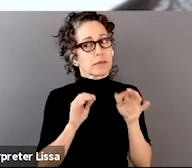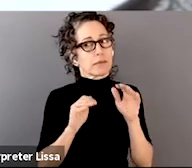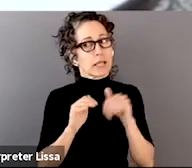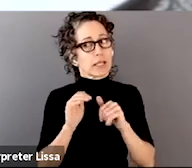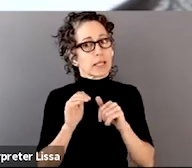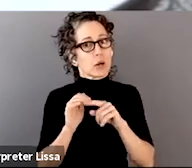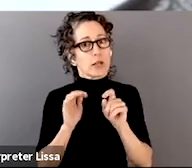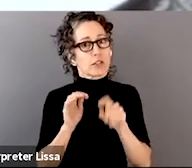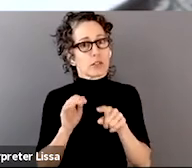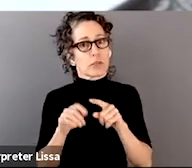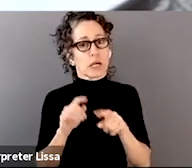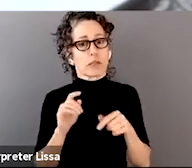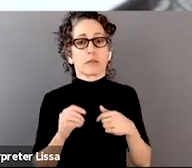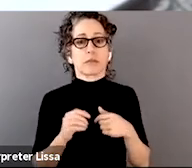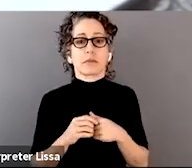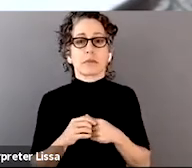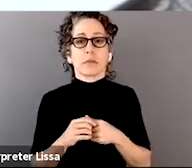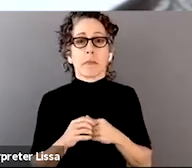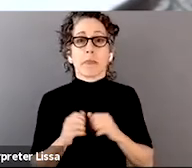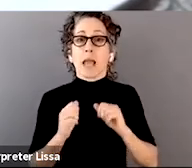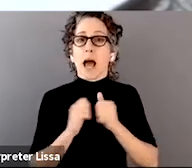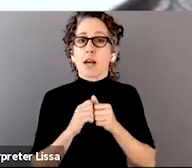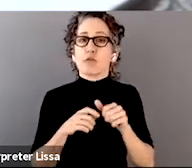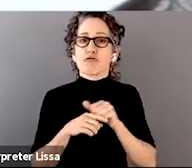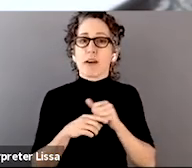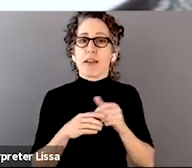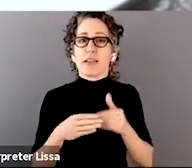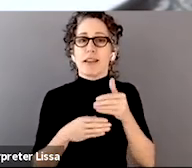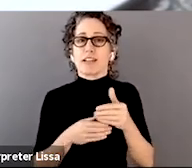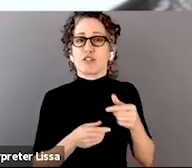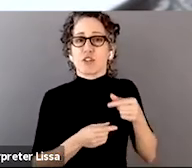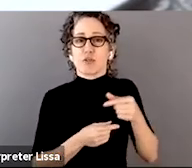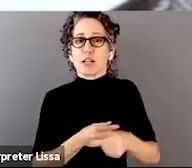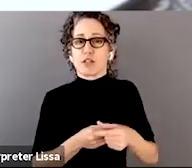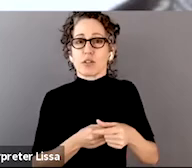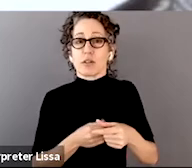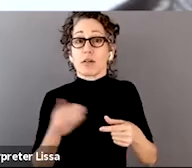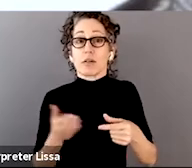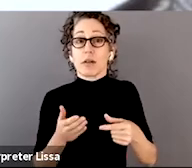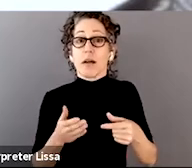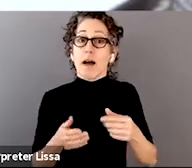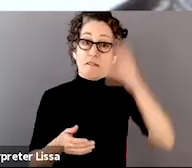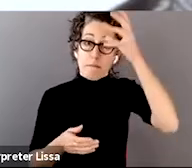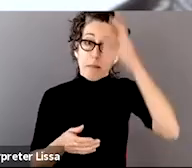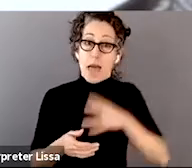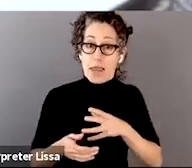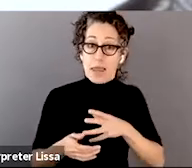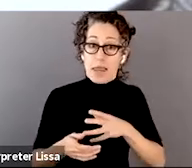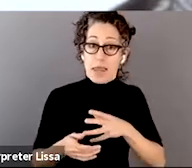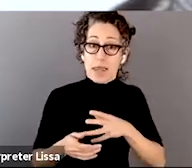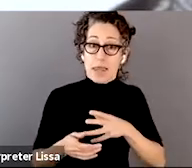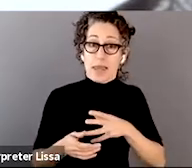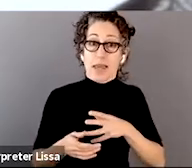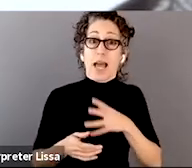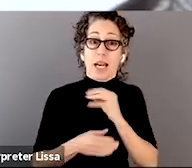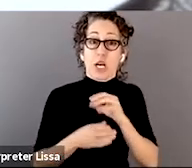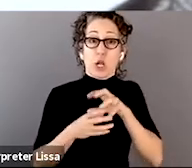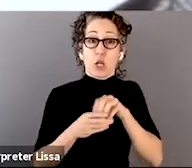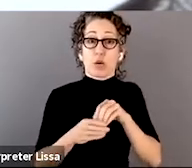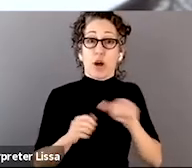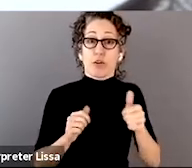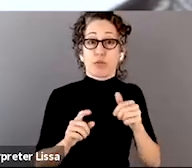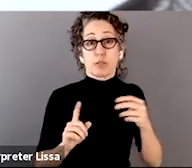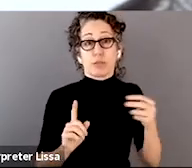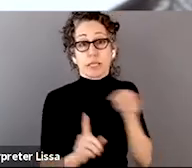this, which is how to train the next generation of men for the field itself, and to mix other viewpoints, experiences within the curriculum and